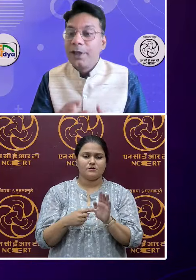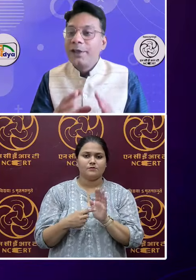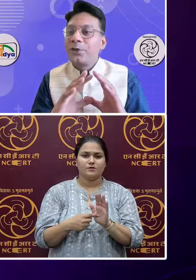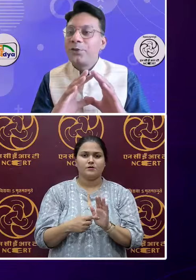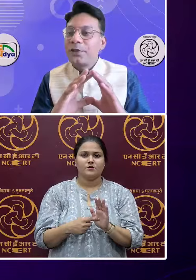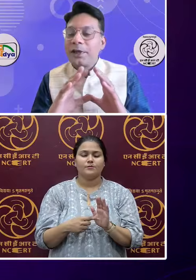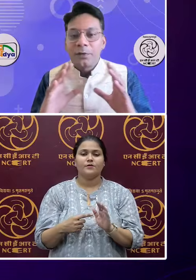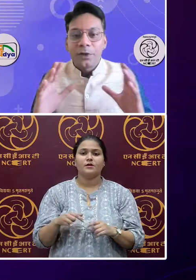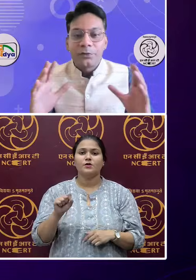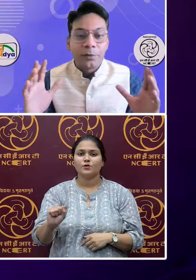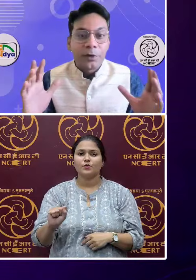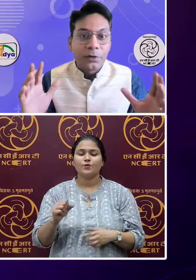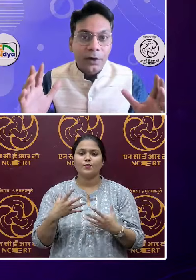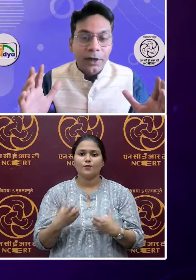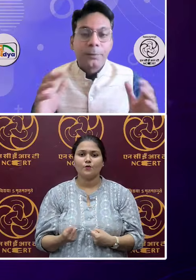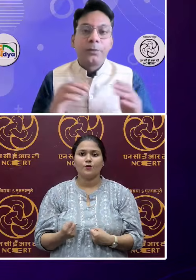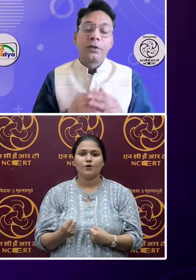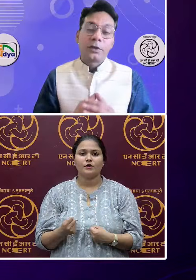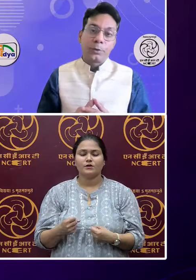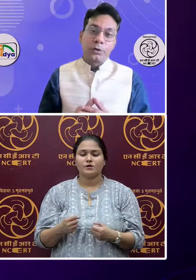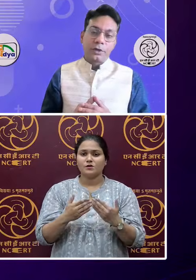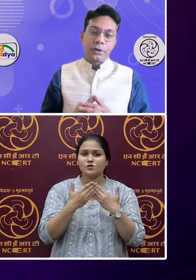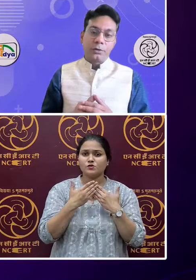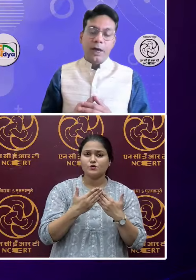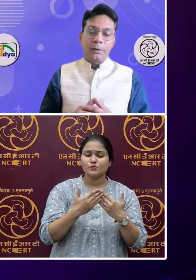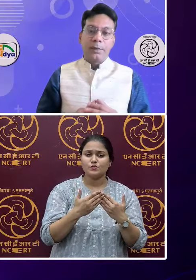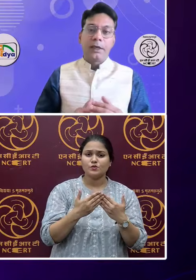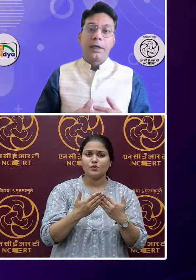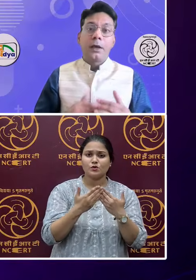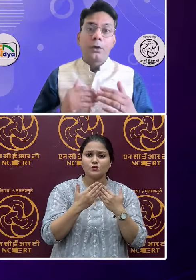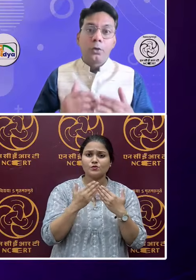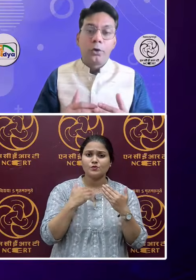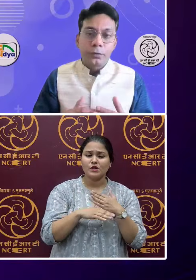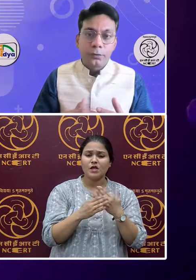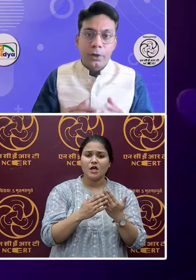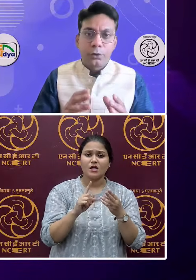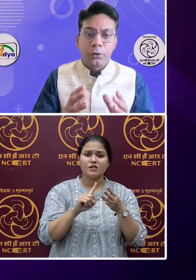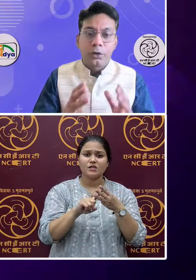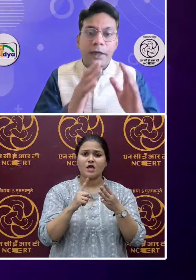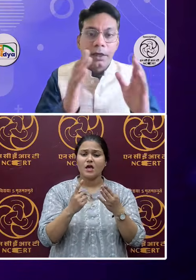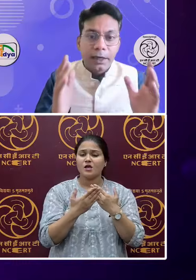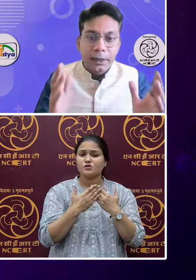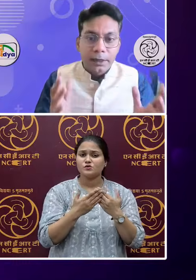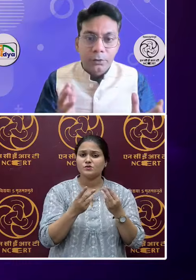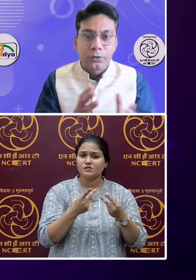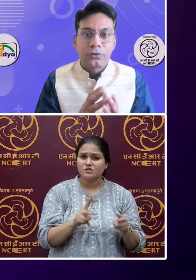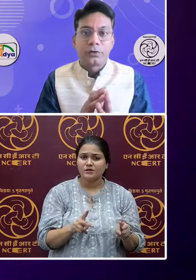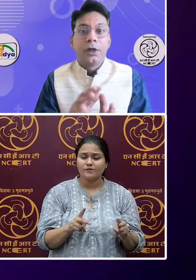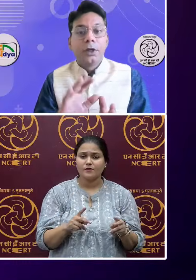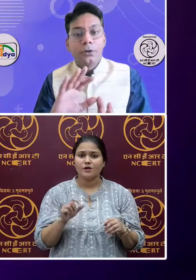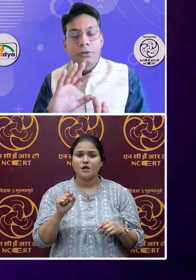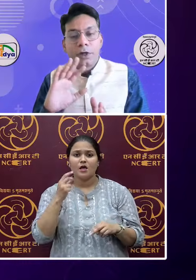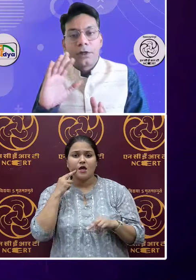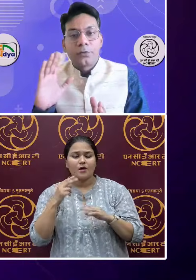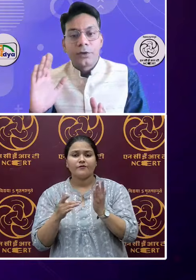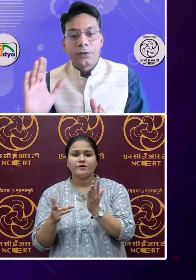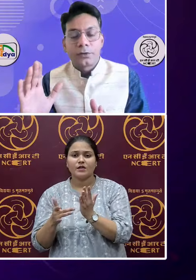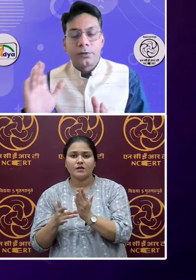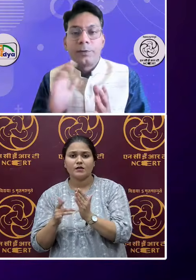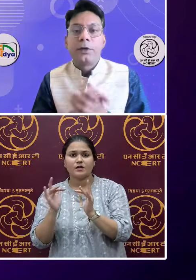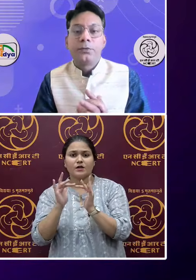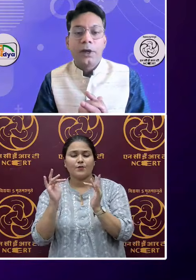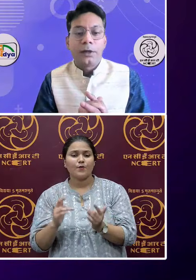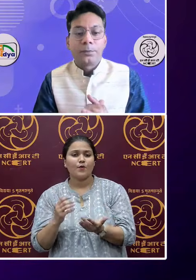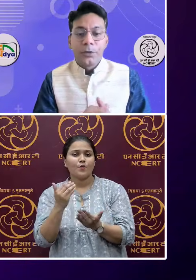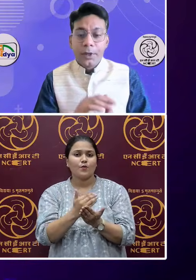education. The user interface will be different. Suppose you are making a course for technical courses. User interfaces